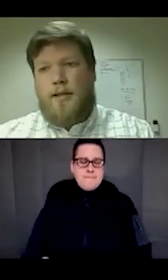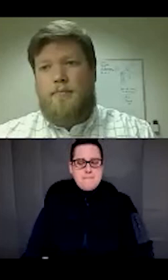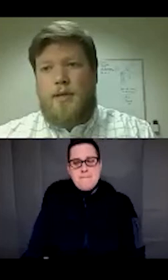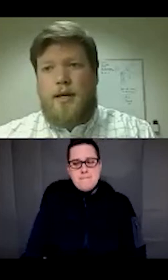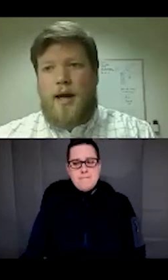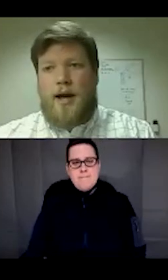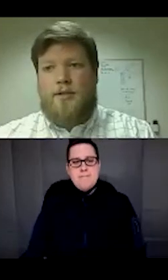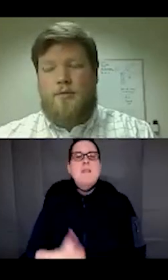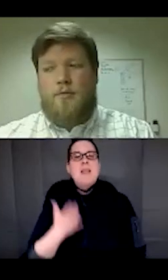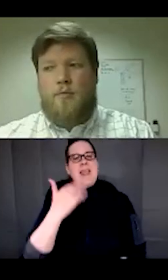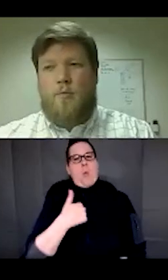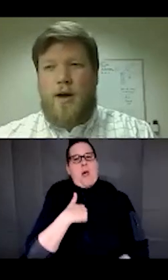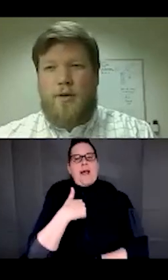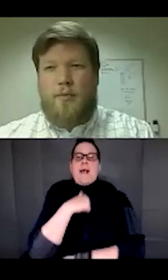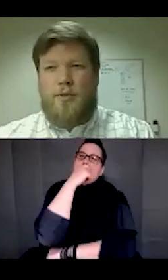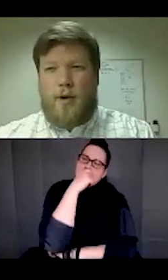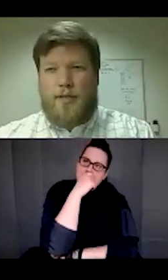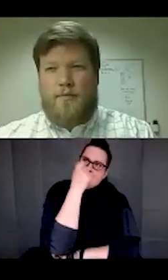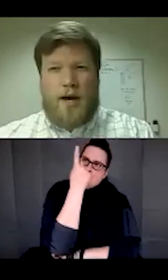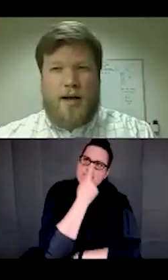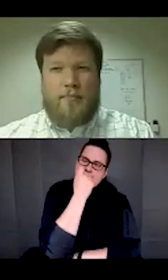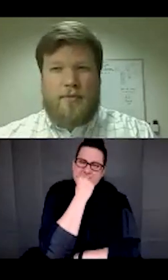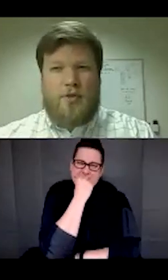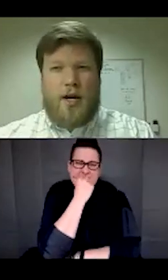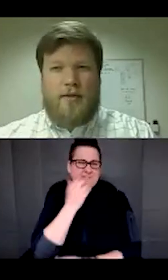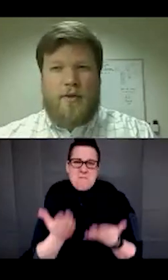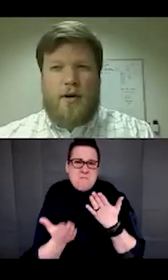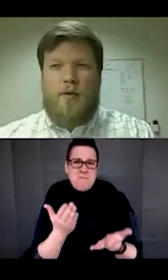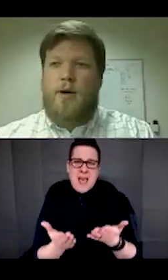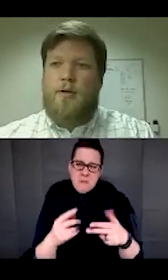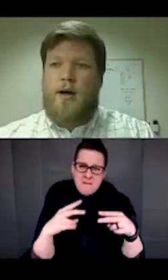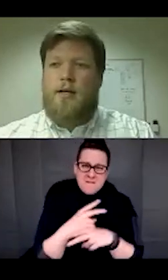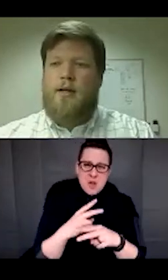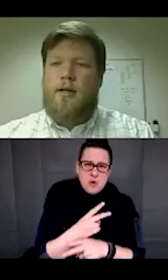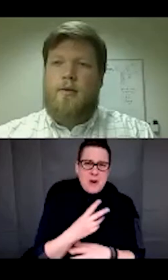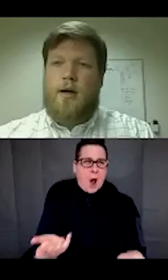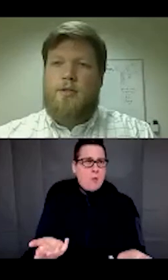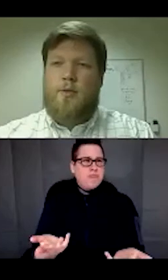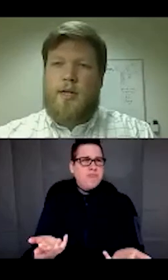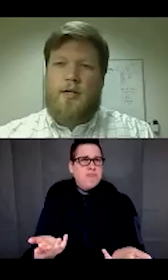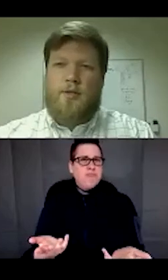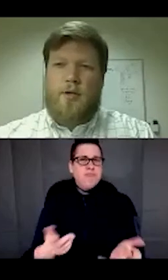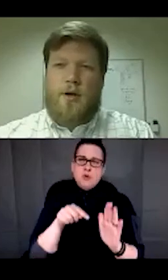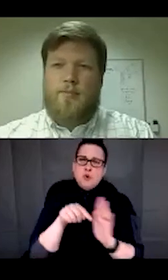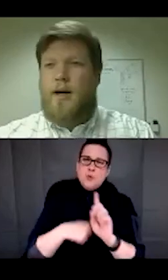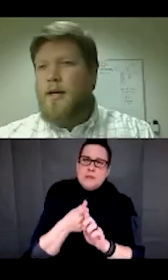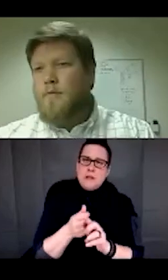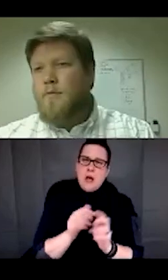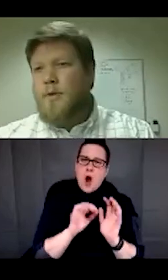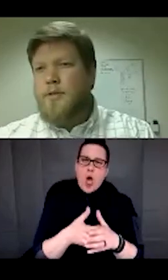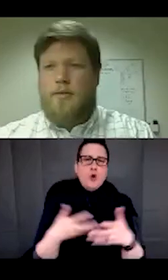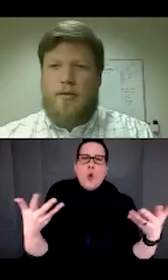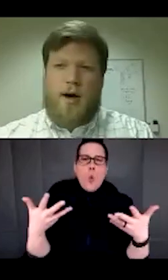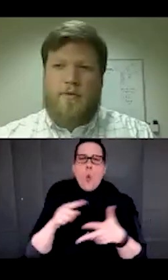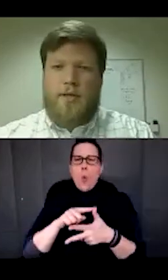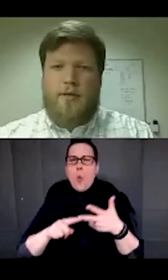That led me to ask whether it was a waste of time to try and figure out whether or not suicide clusters are caused by